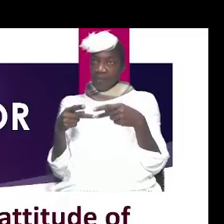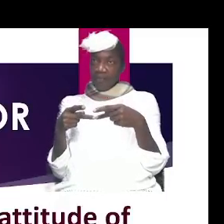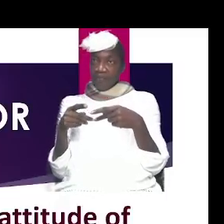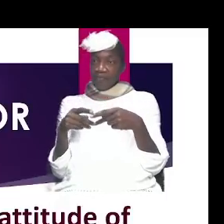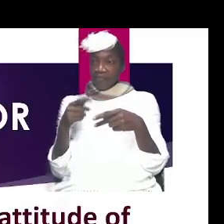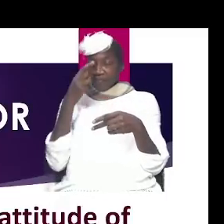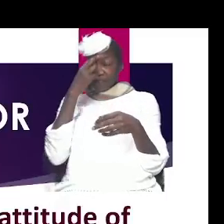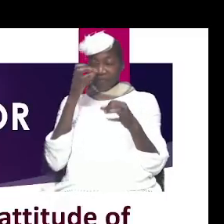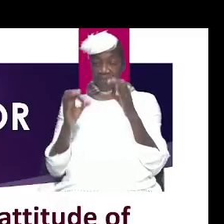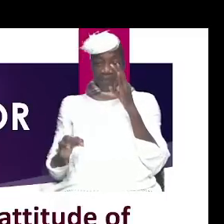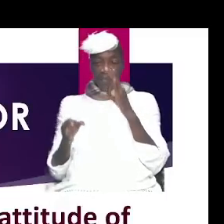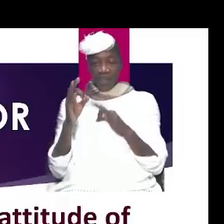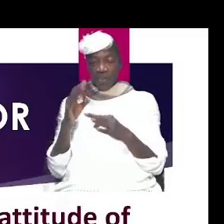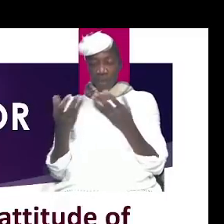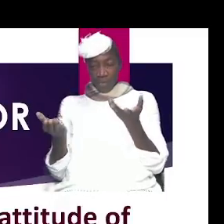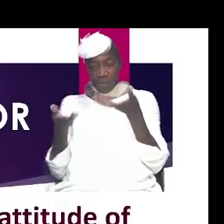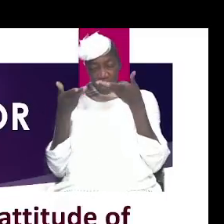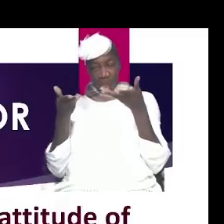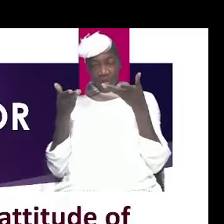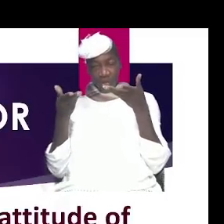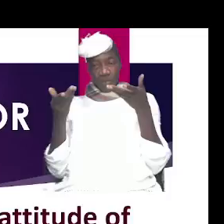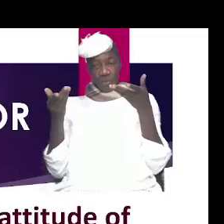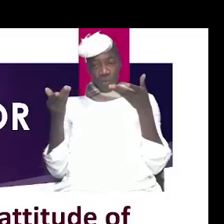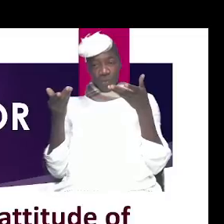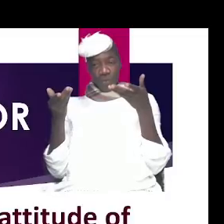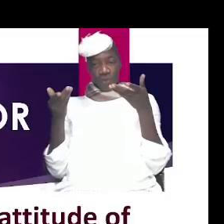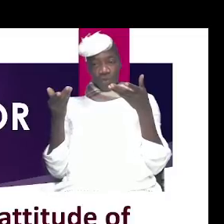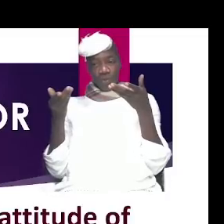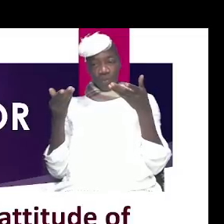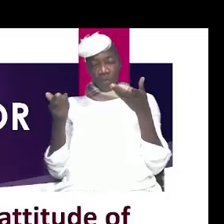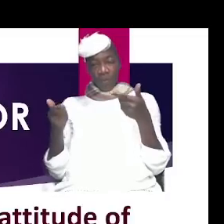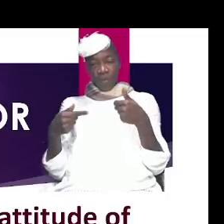judging us and bringing us into account. Now,